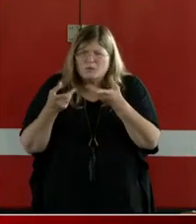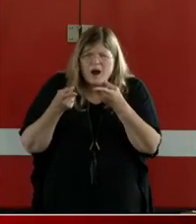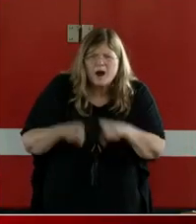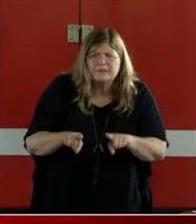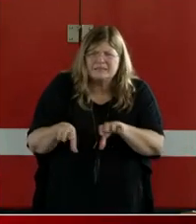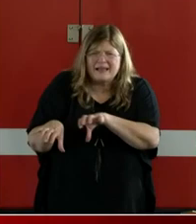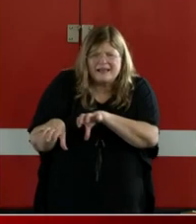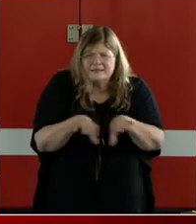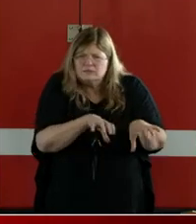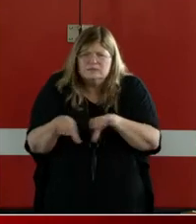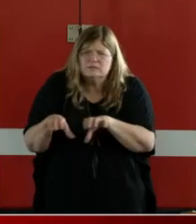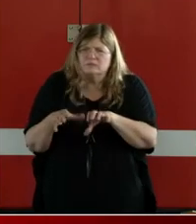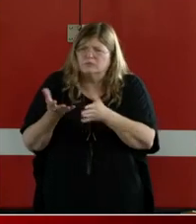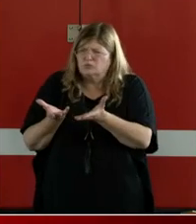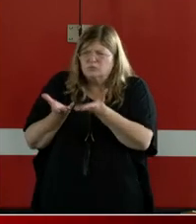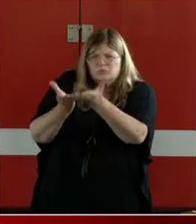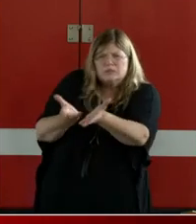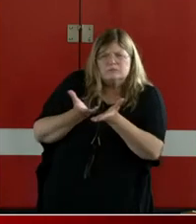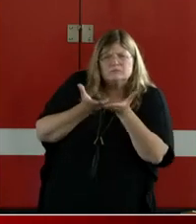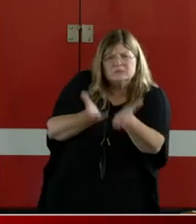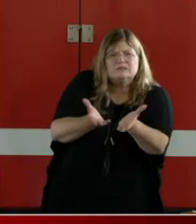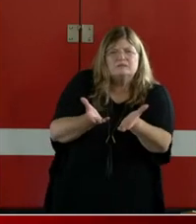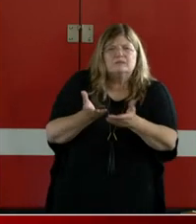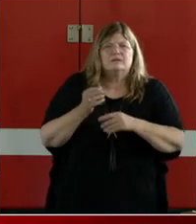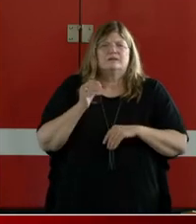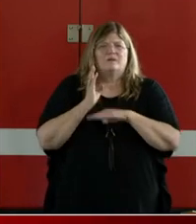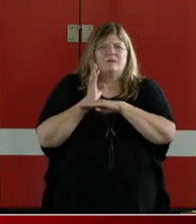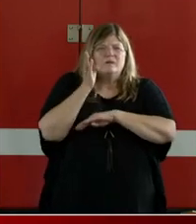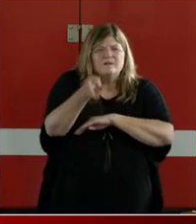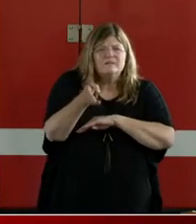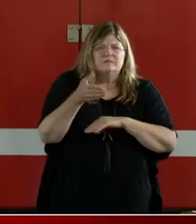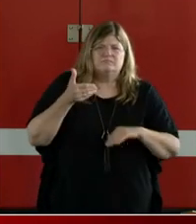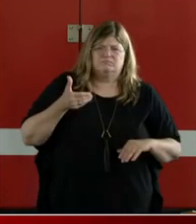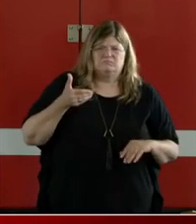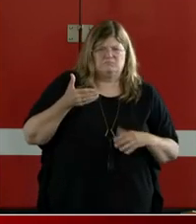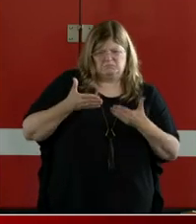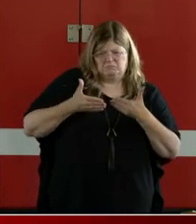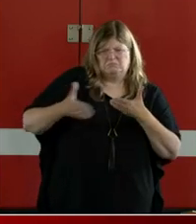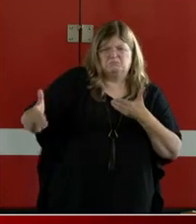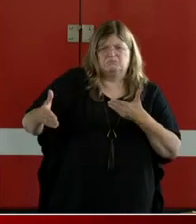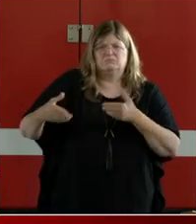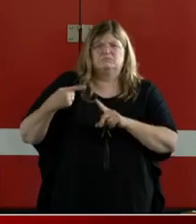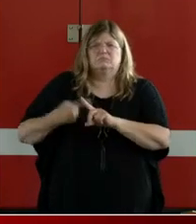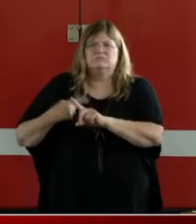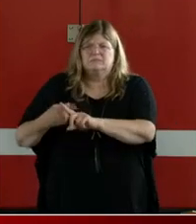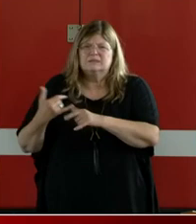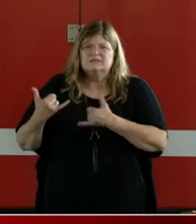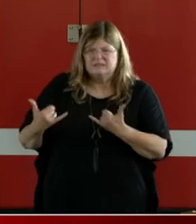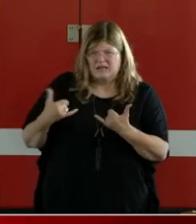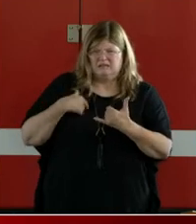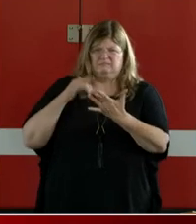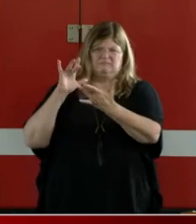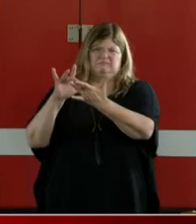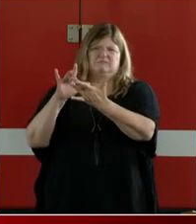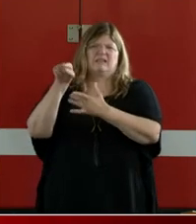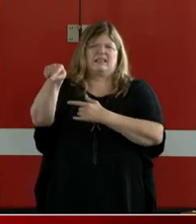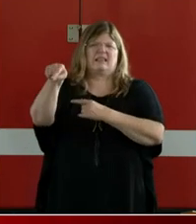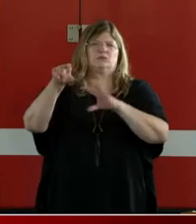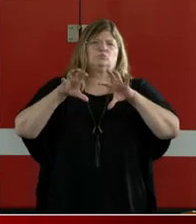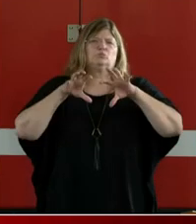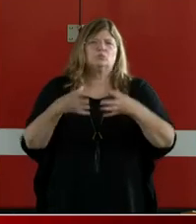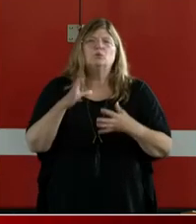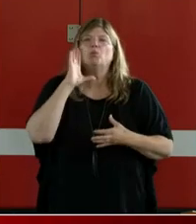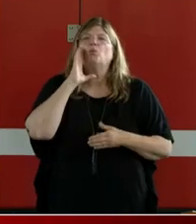making recommendations over the next several months. I've been in touch with the Police Reform Commission. I'll be meeting with them